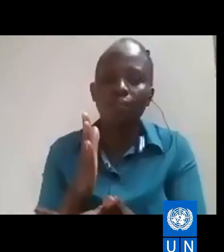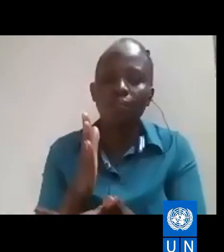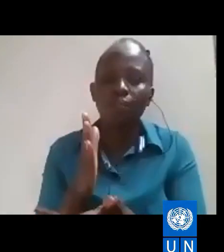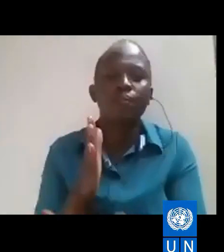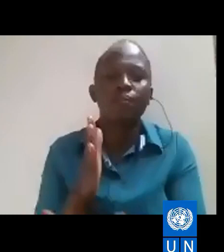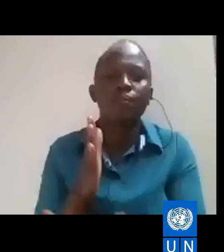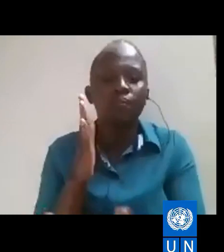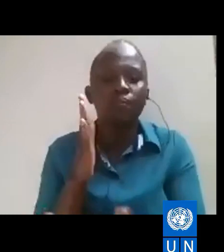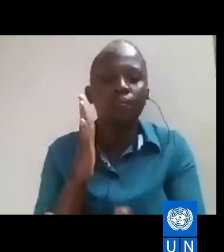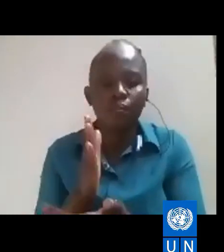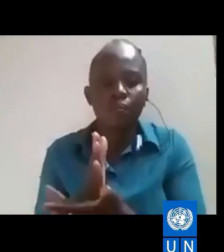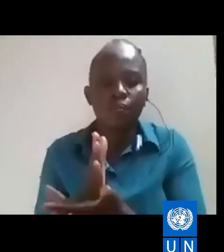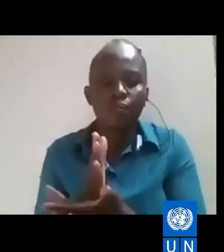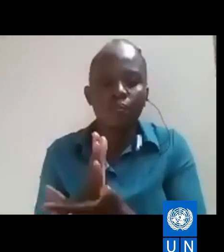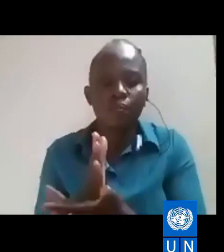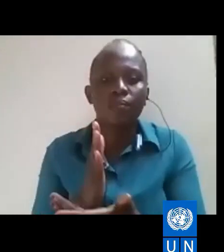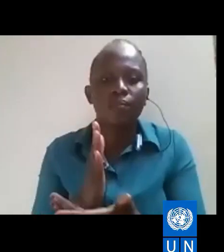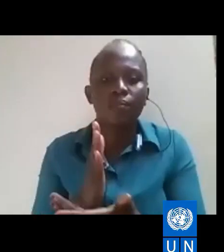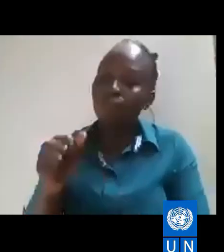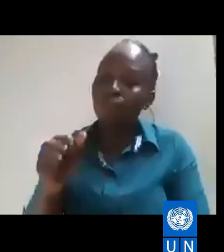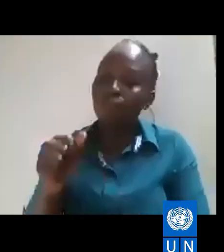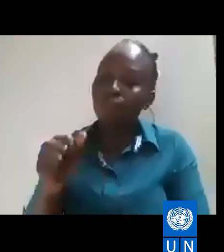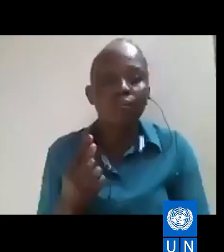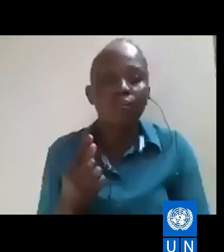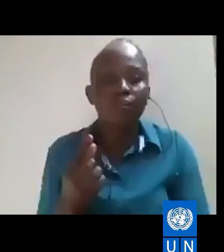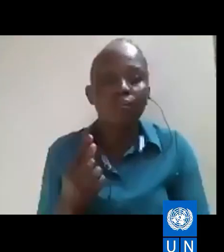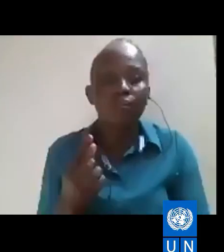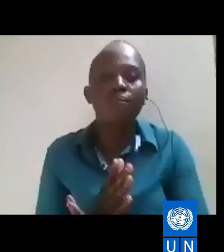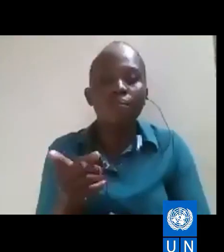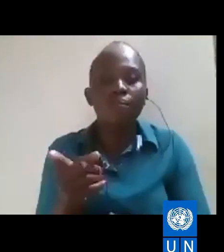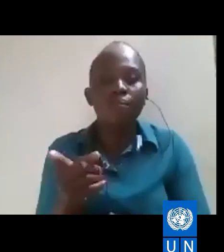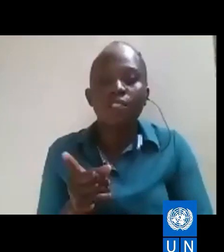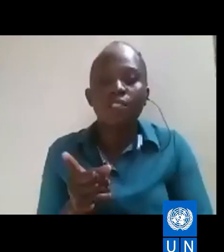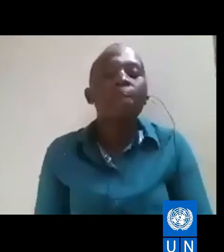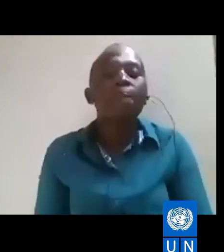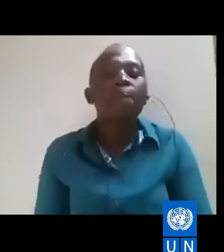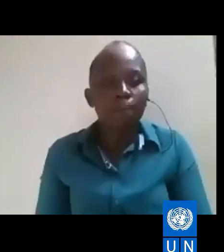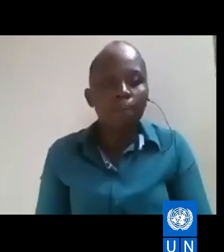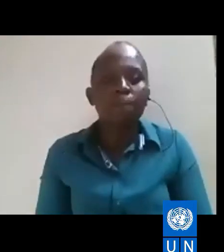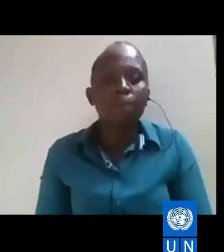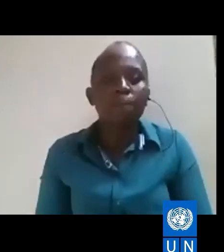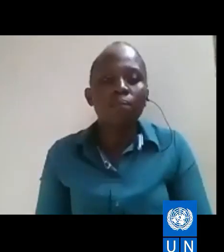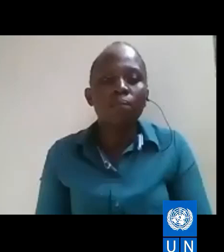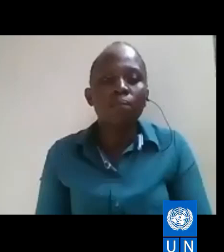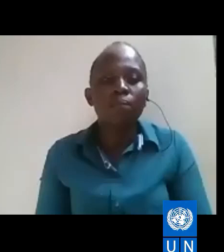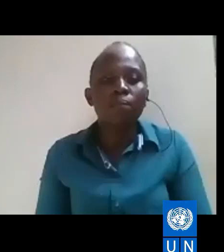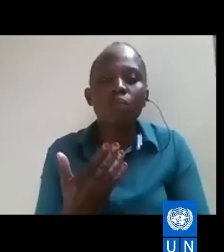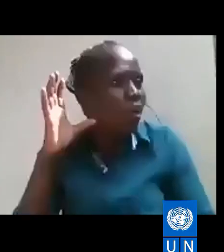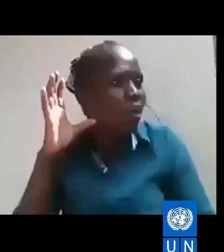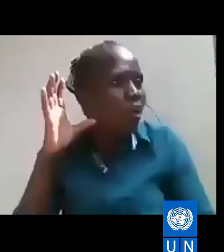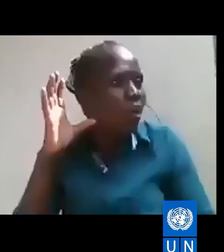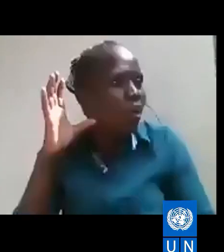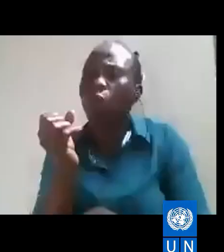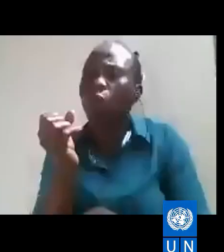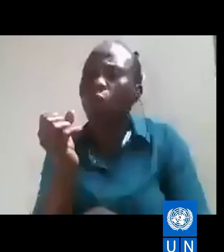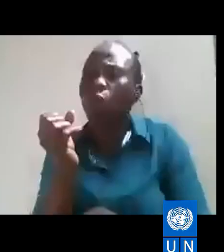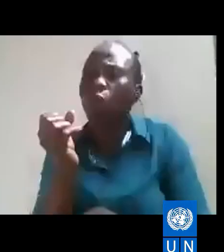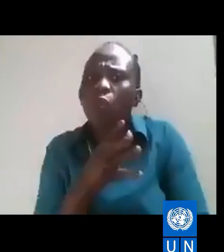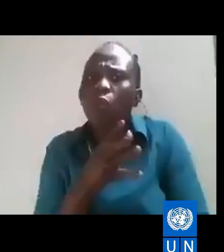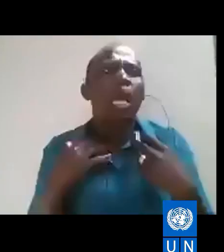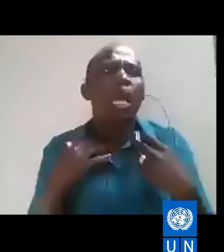sometimes, even us men, you hear people complaining and pushing the problem to the other people, saying, why aren't those people changing